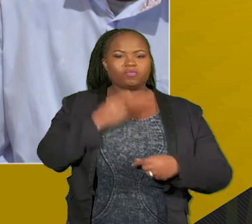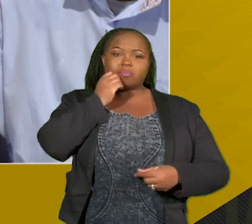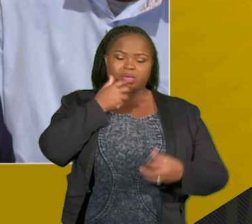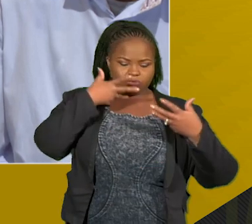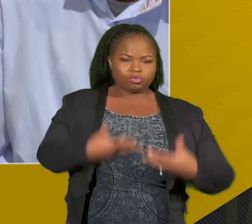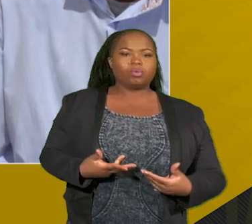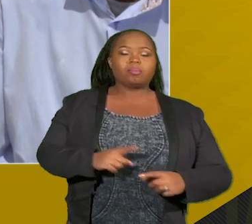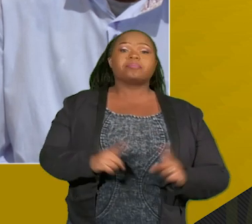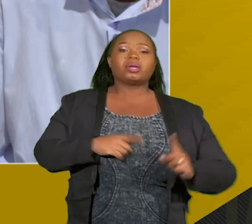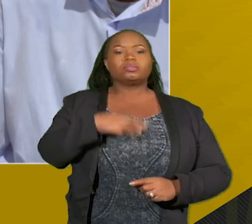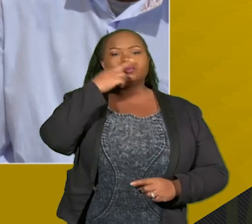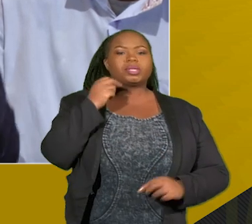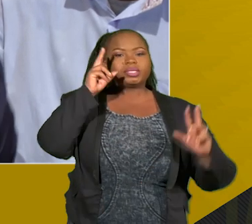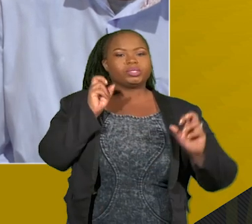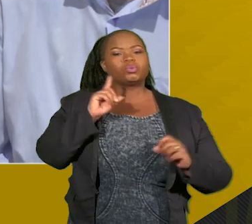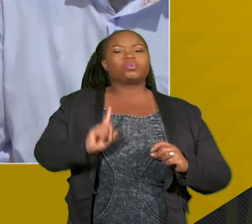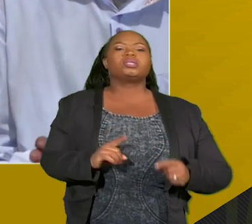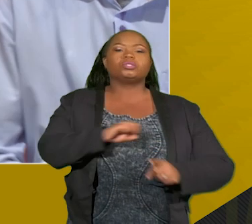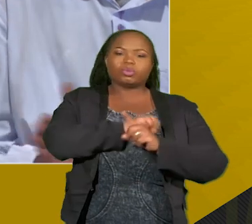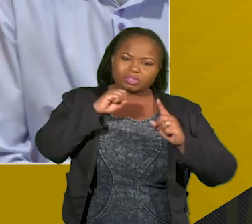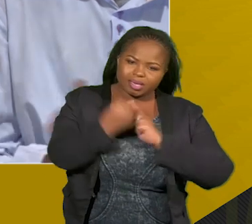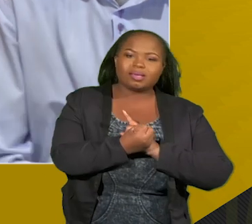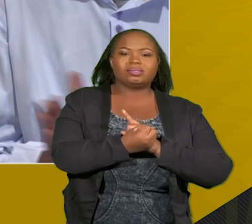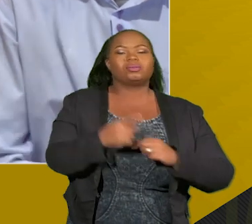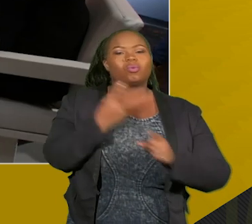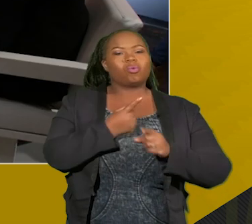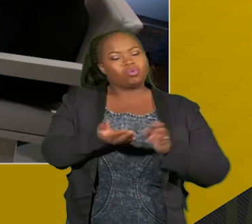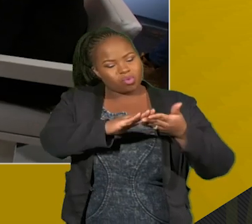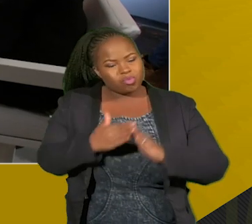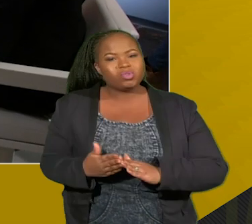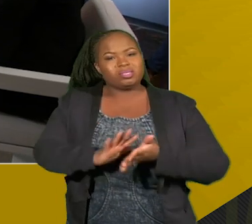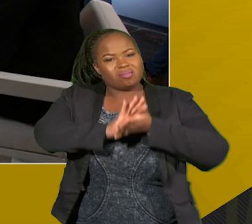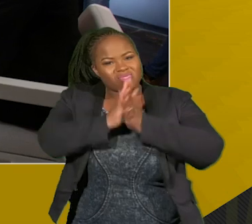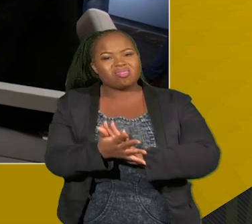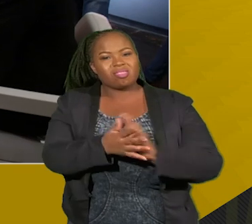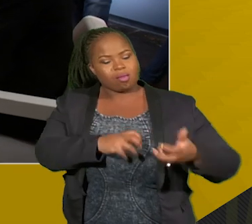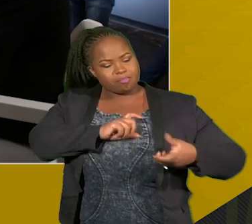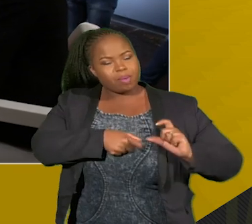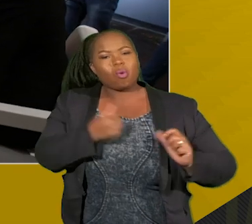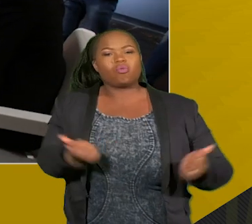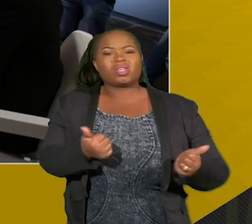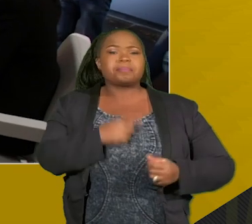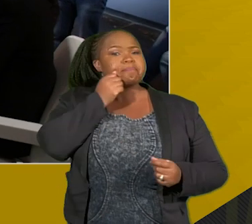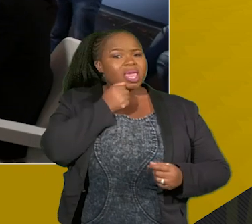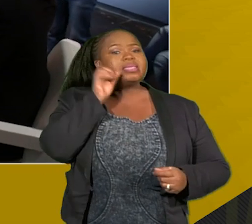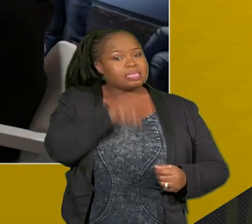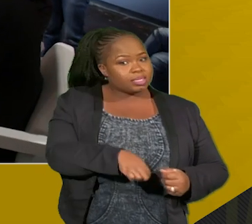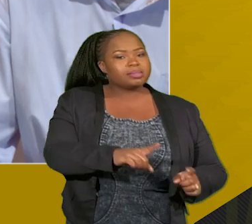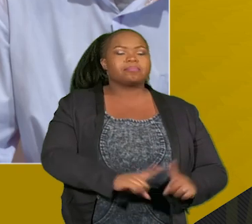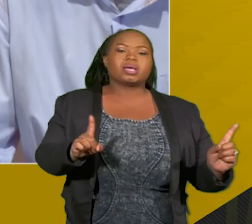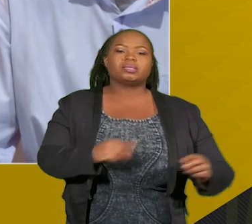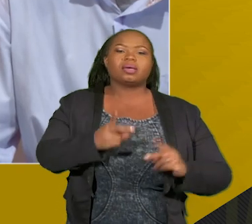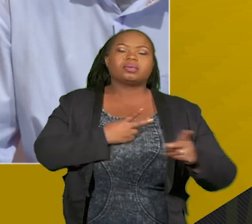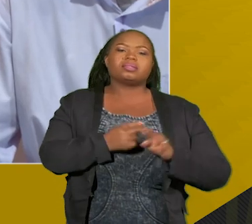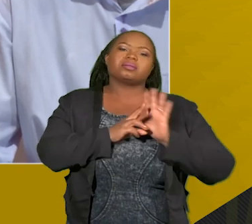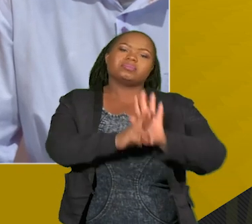man. Mm. But the real issue here, it is the society that is broken. It is not only men. Men are broken, yes, but they